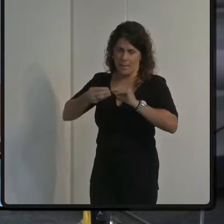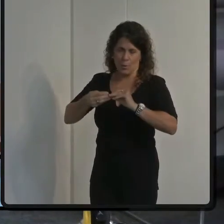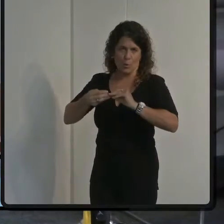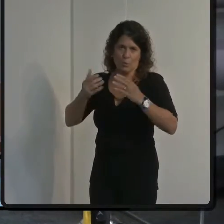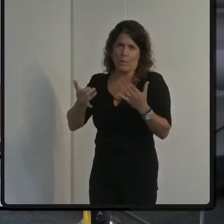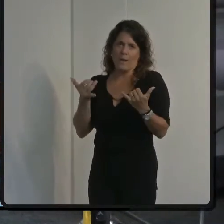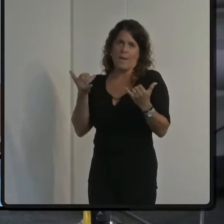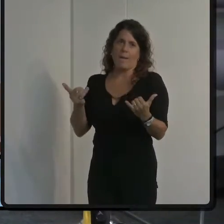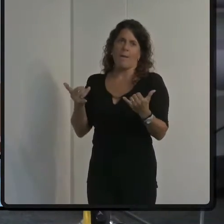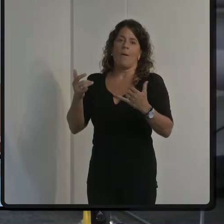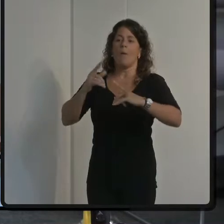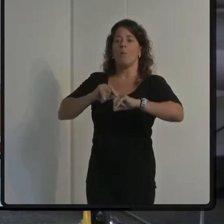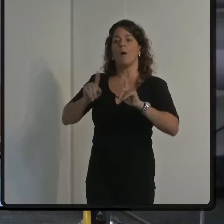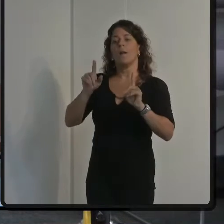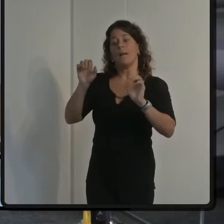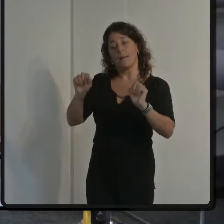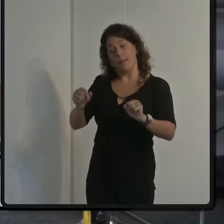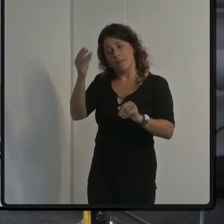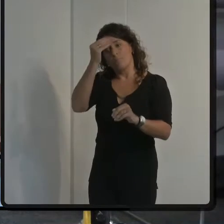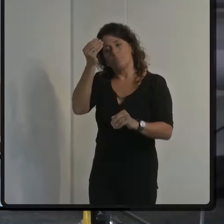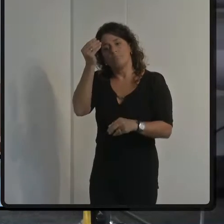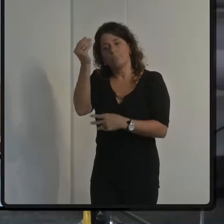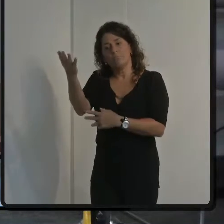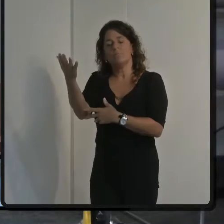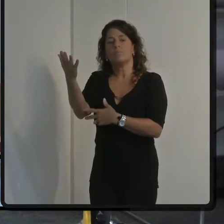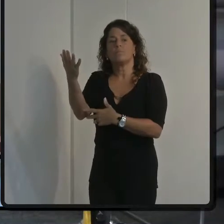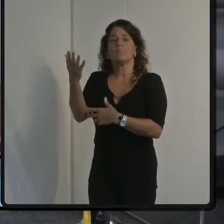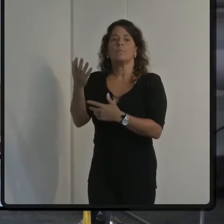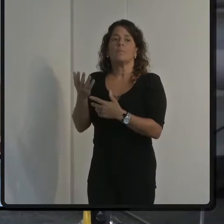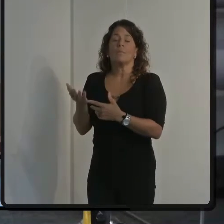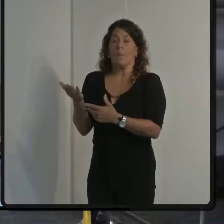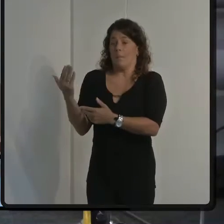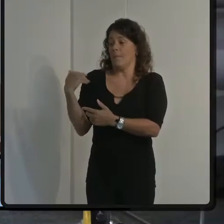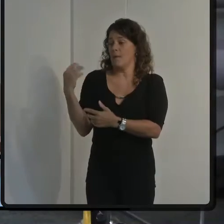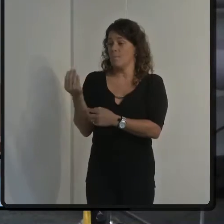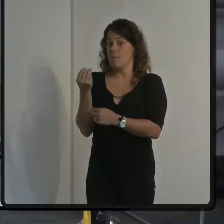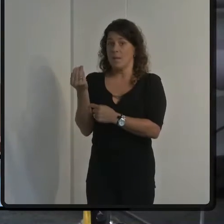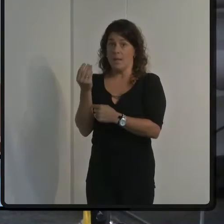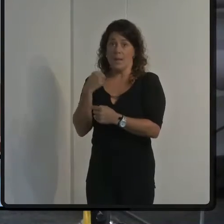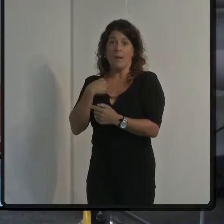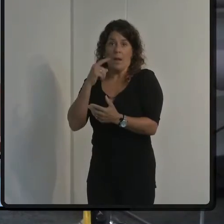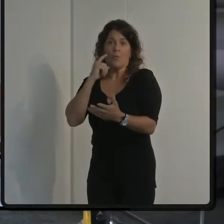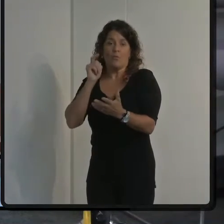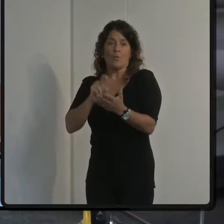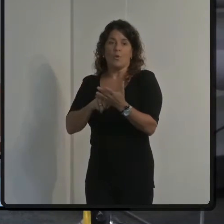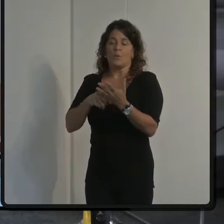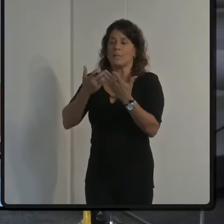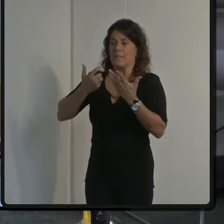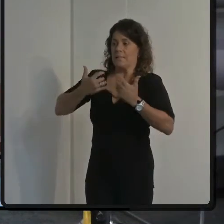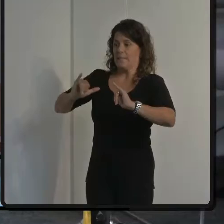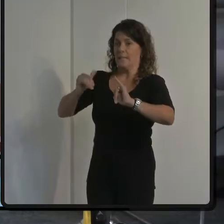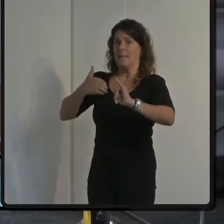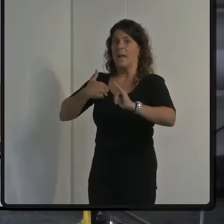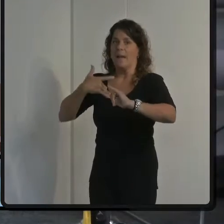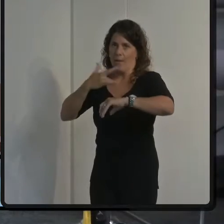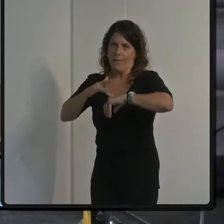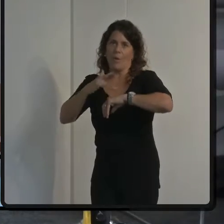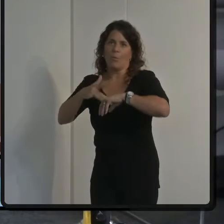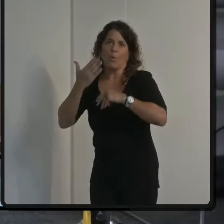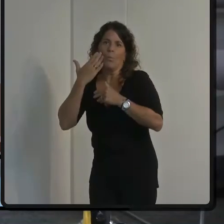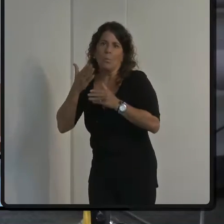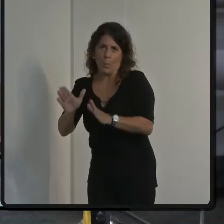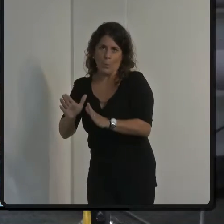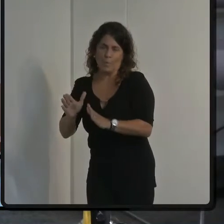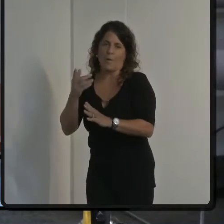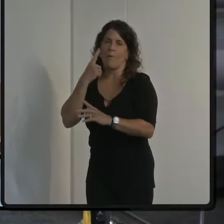available to me right now, but I can tell you that when I looked at it on Monday, we still had empty rooms